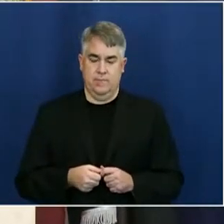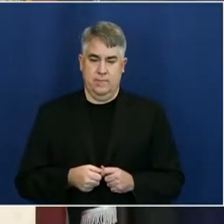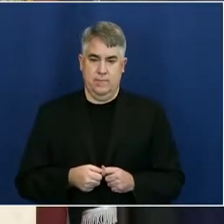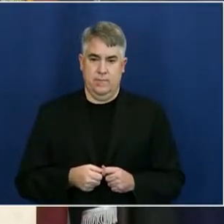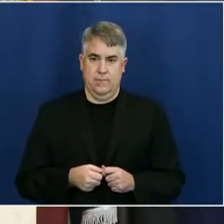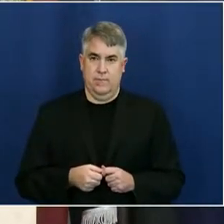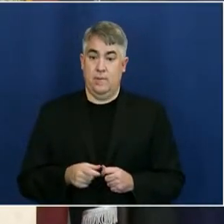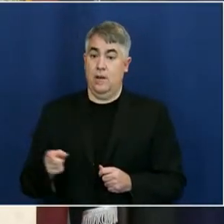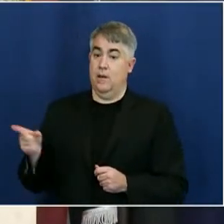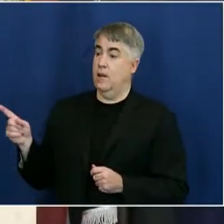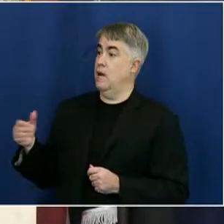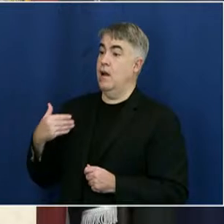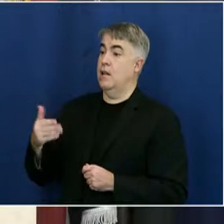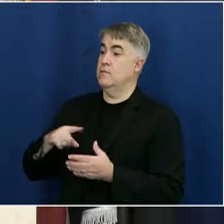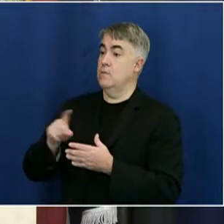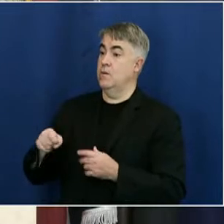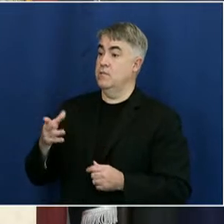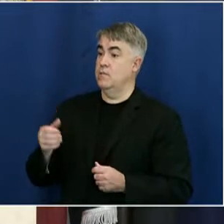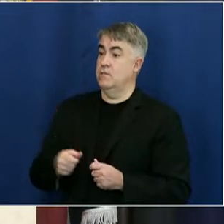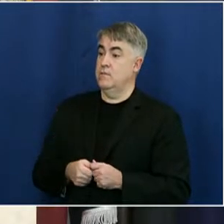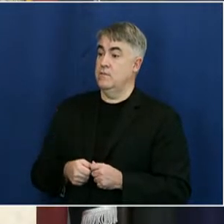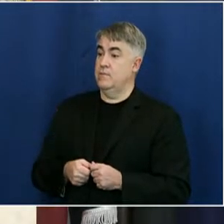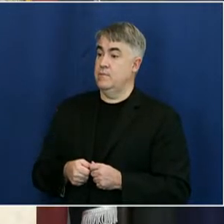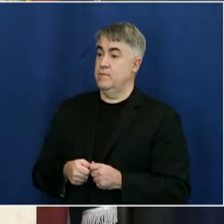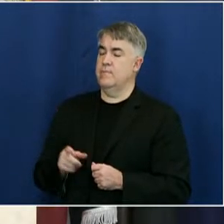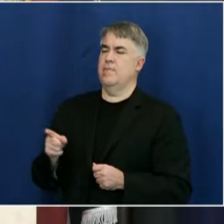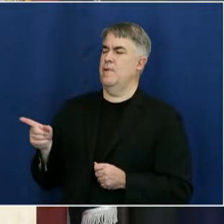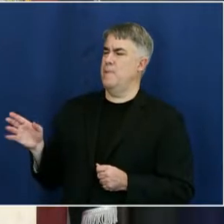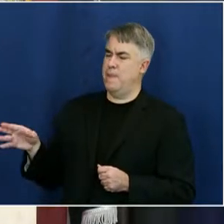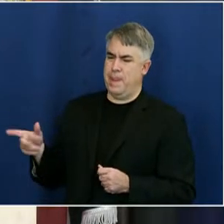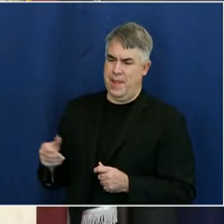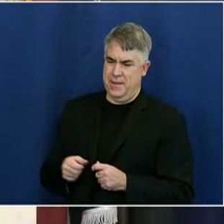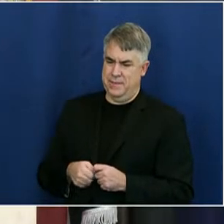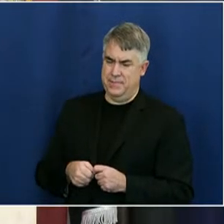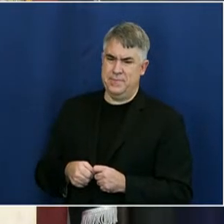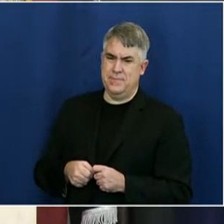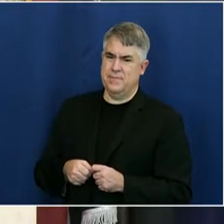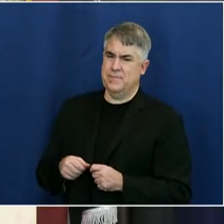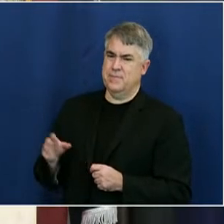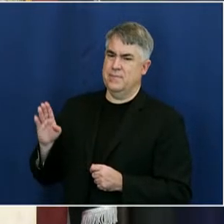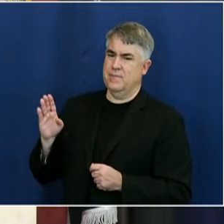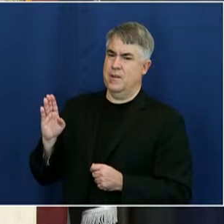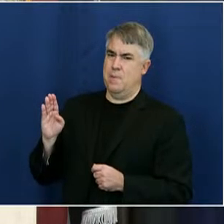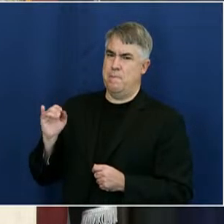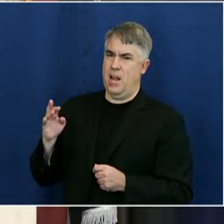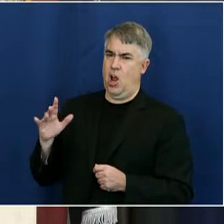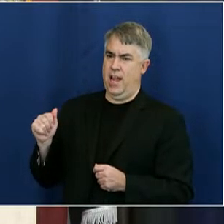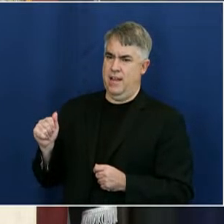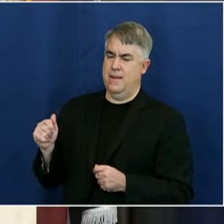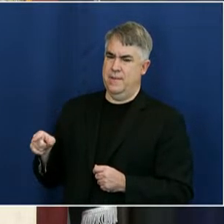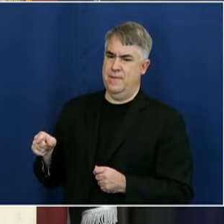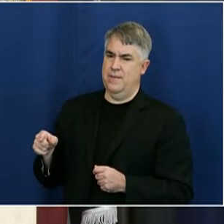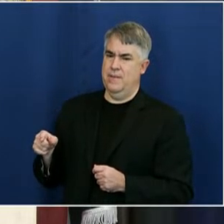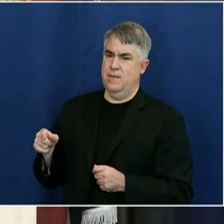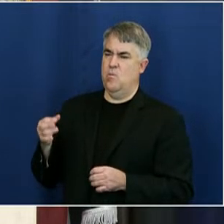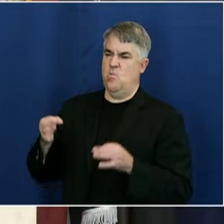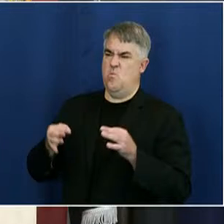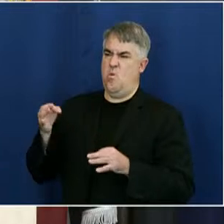Thank you. Go to our next question. This question is from Bianca Bruno with Courthouse News.